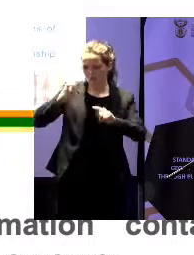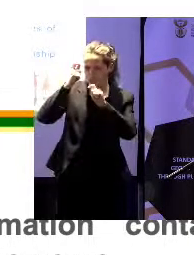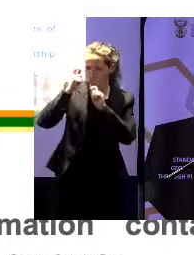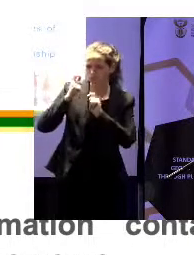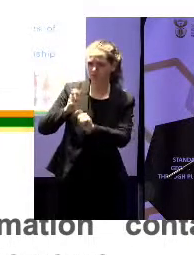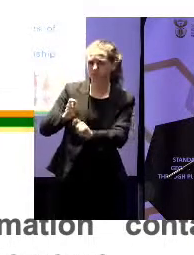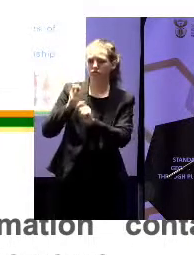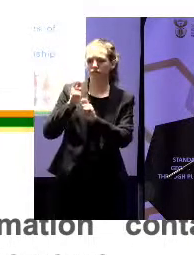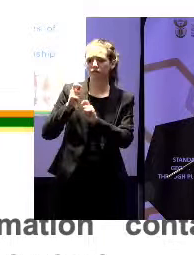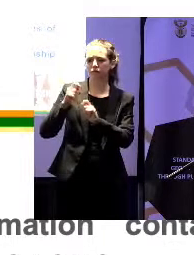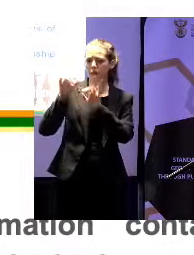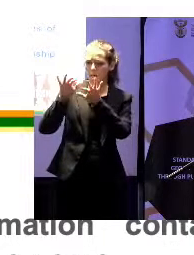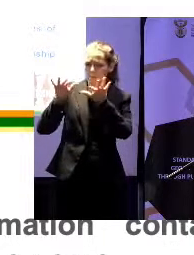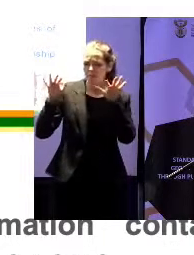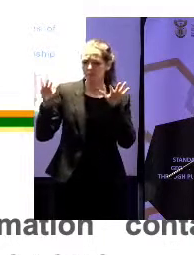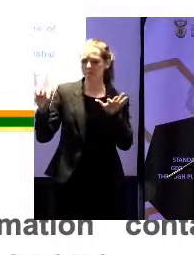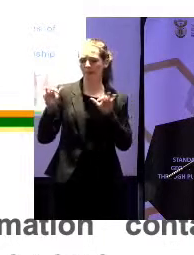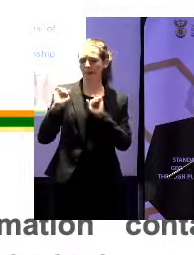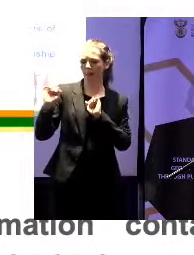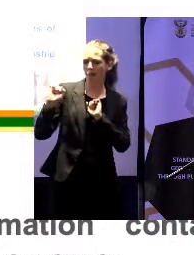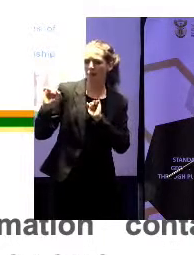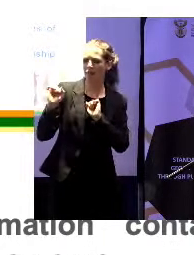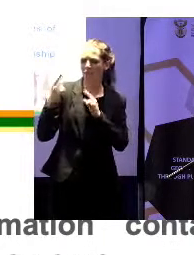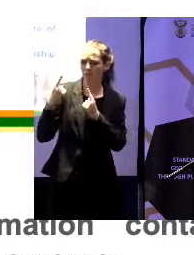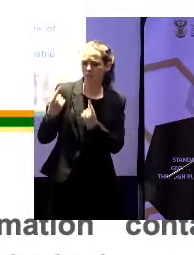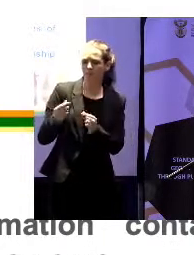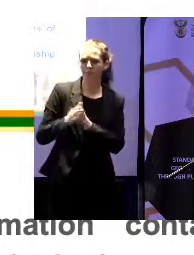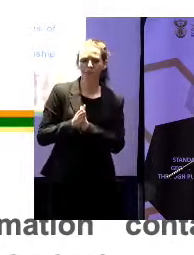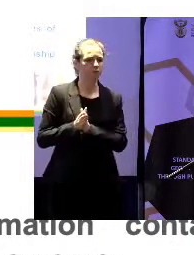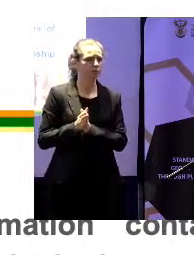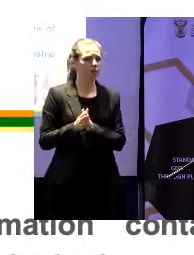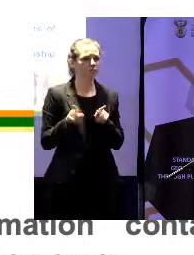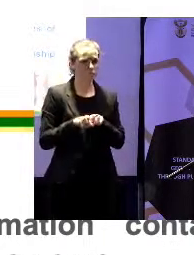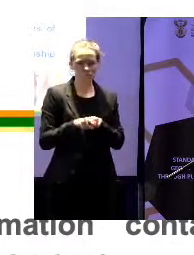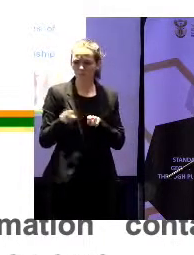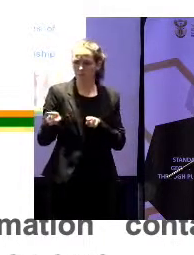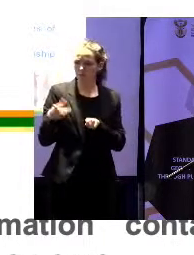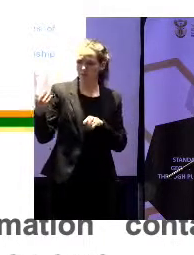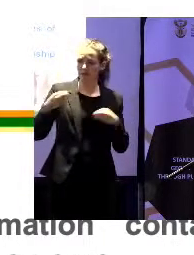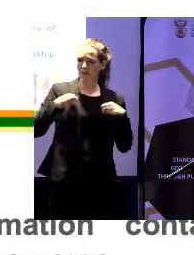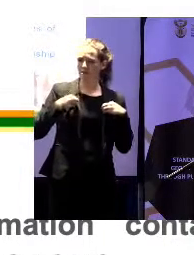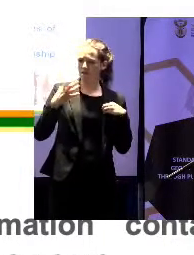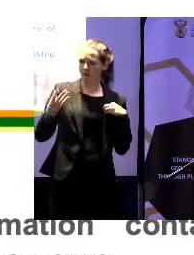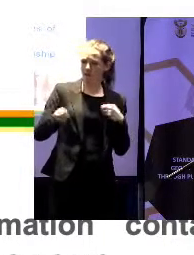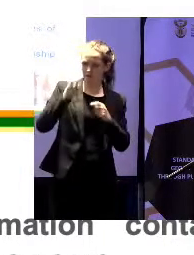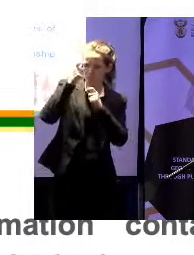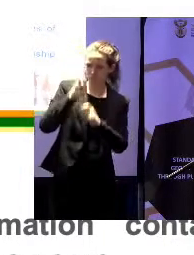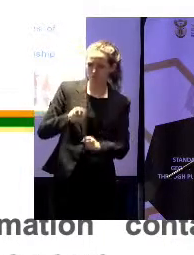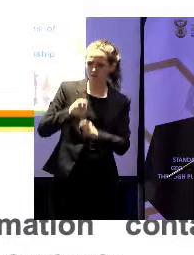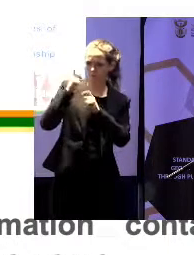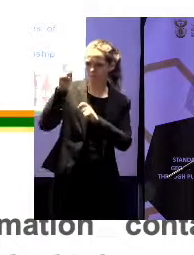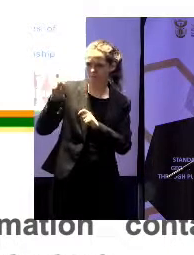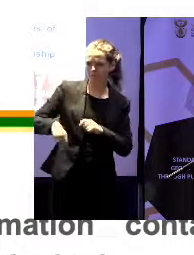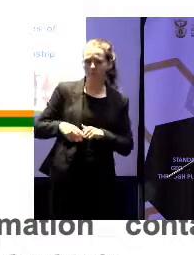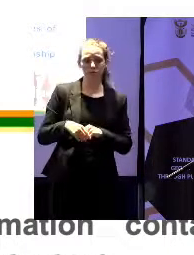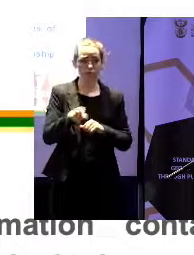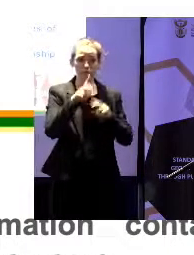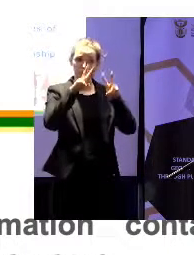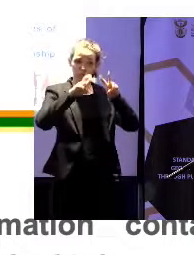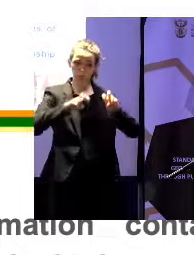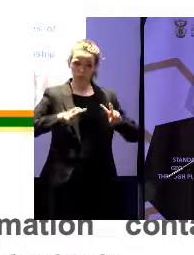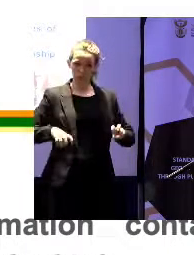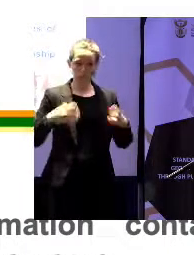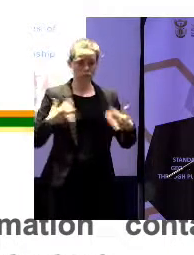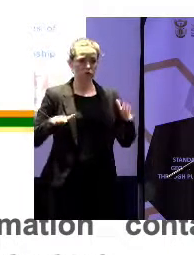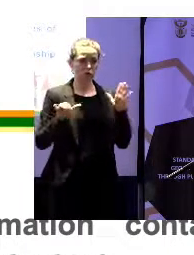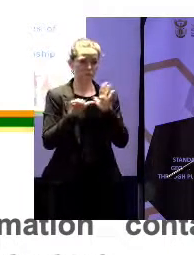the people, the principles, or that these assets are named by. So the research is very